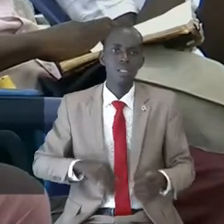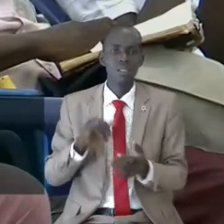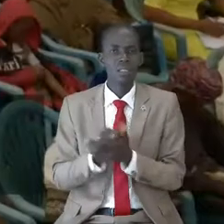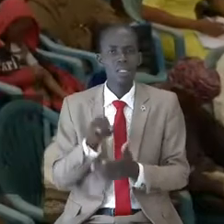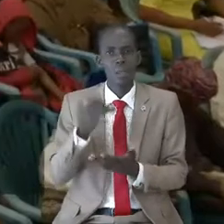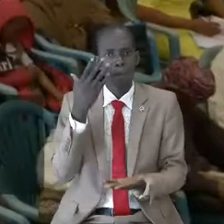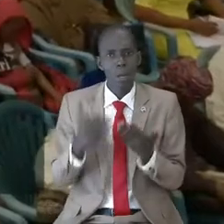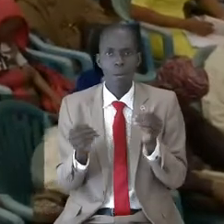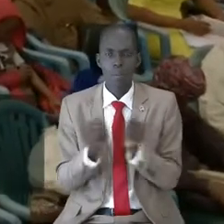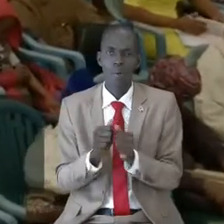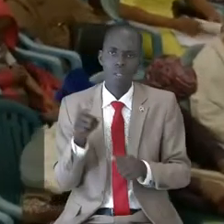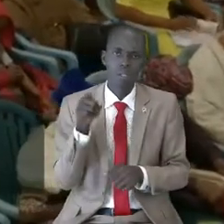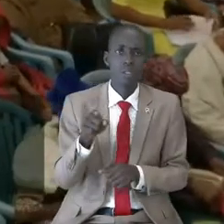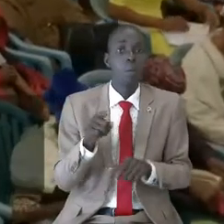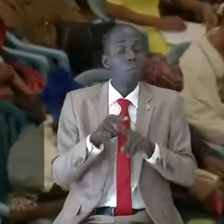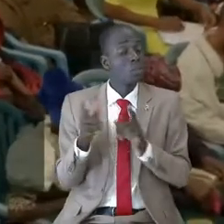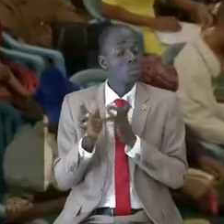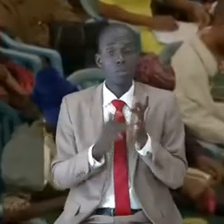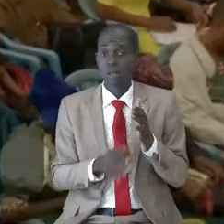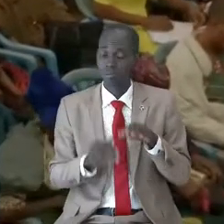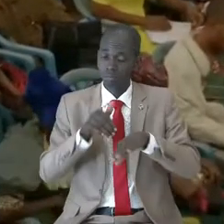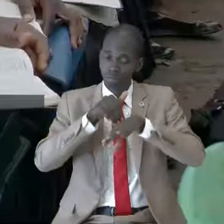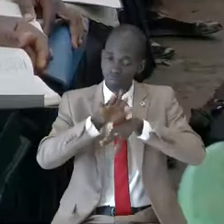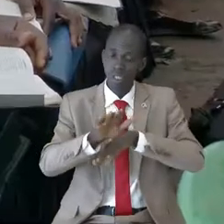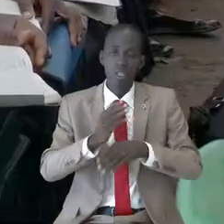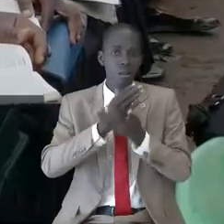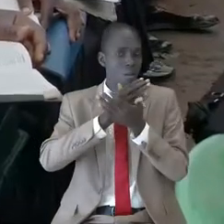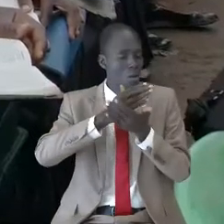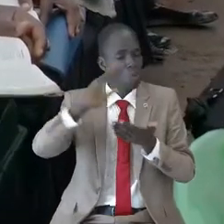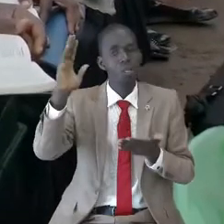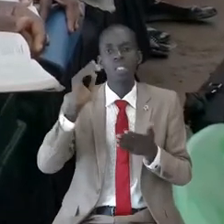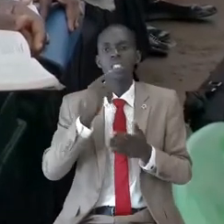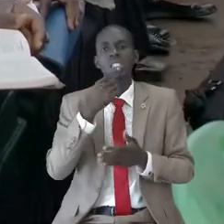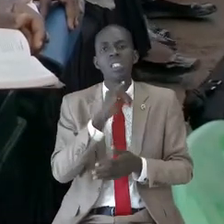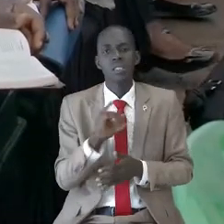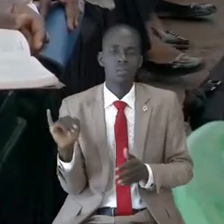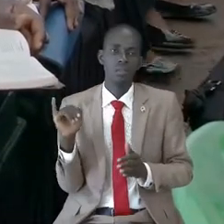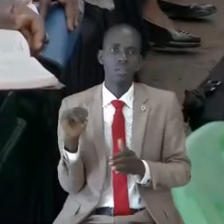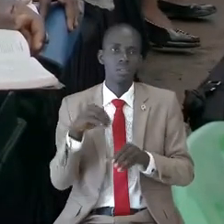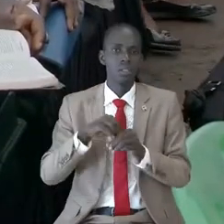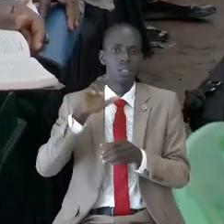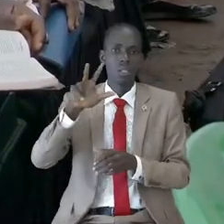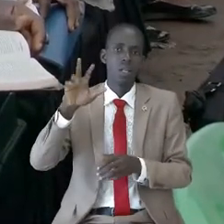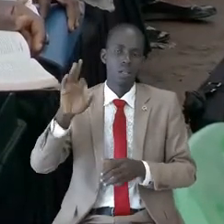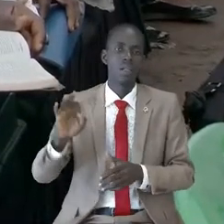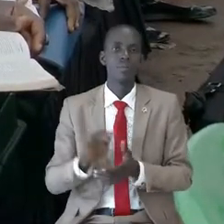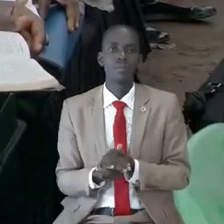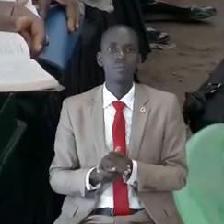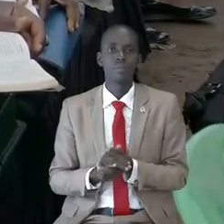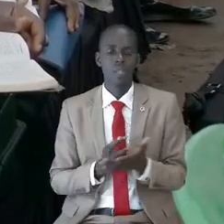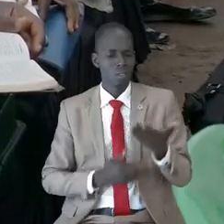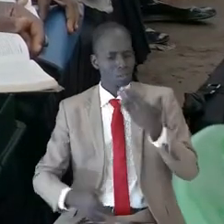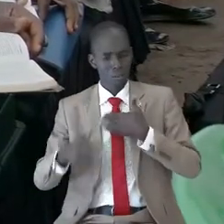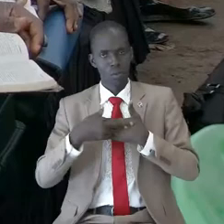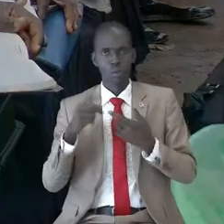be with him, but Jesus sent him away, saying, look at verse 39,